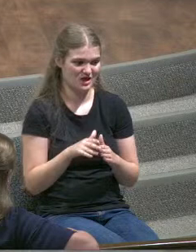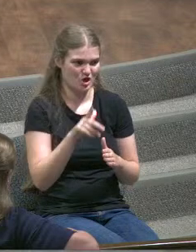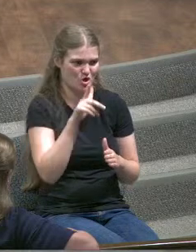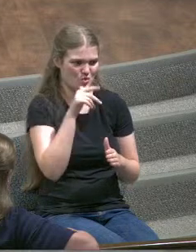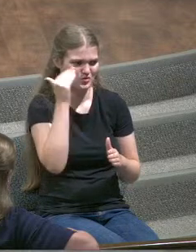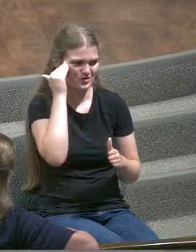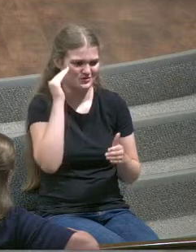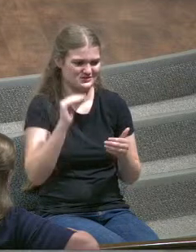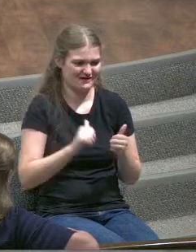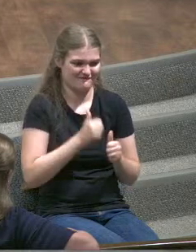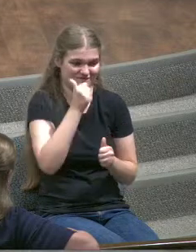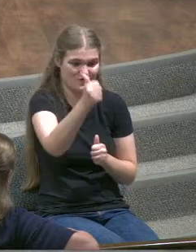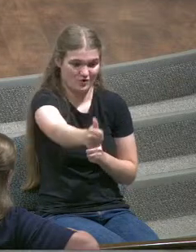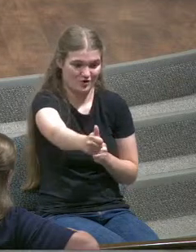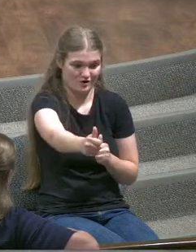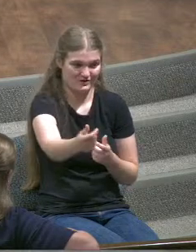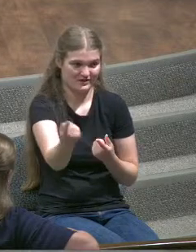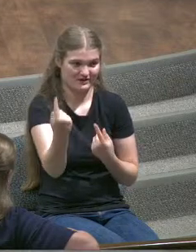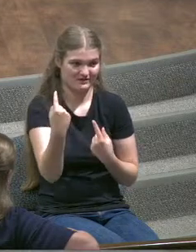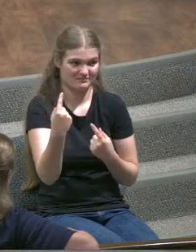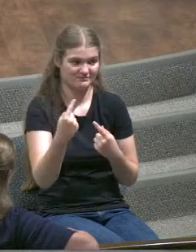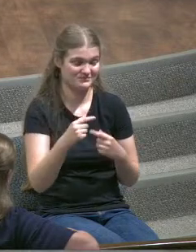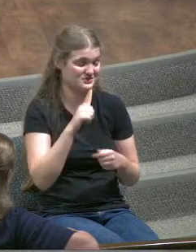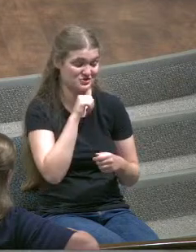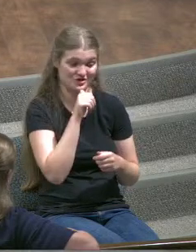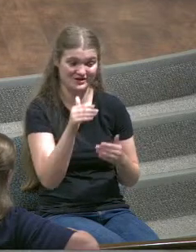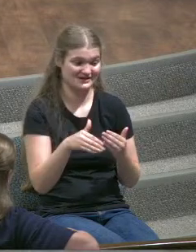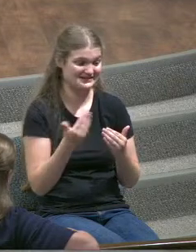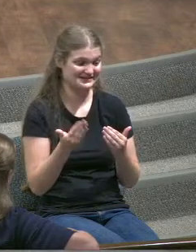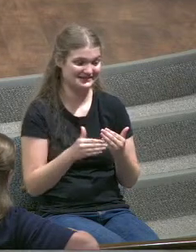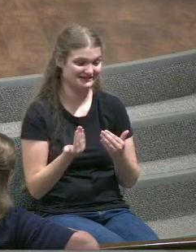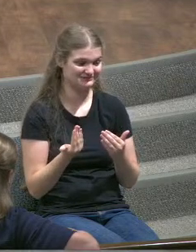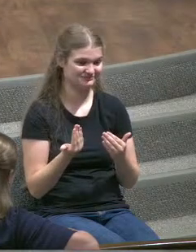came, but that's not an easy task to do.